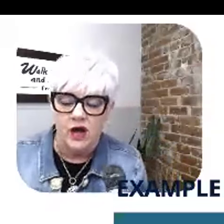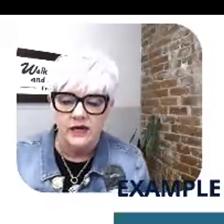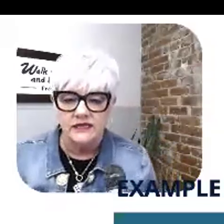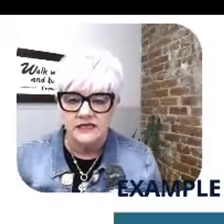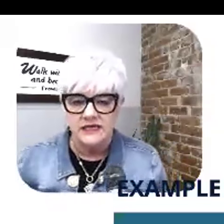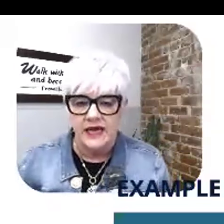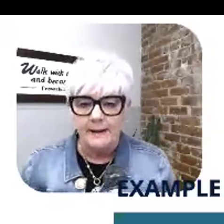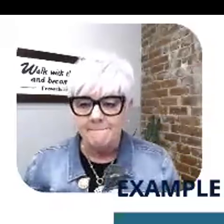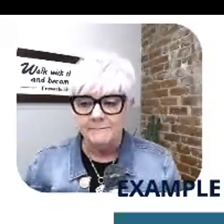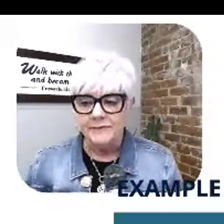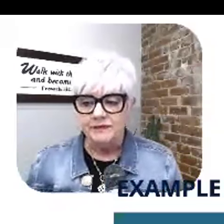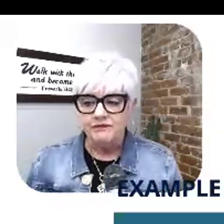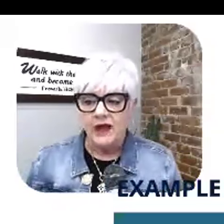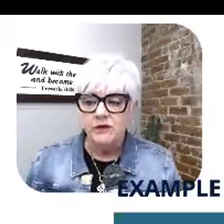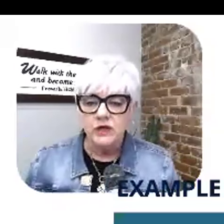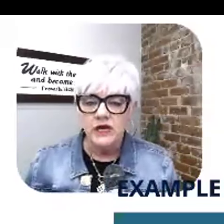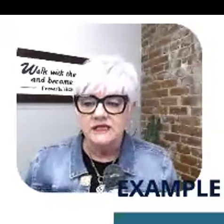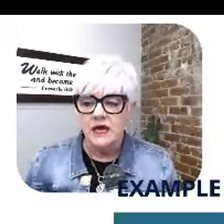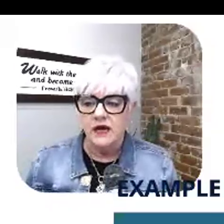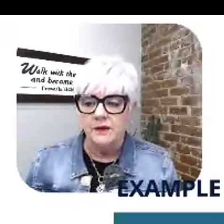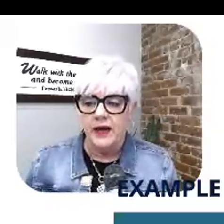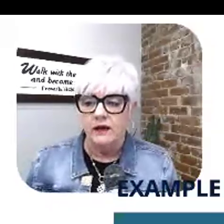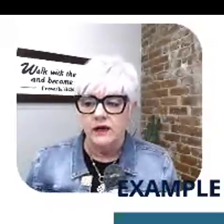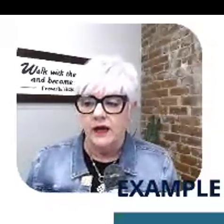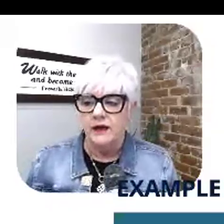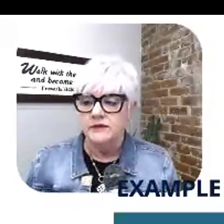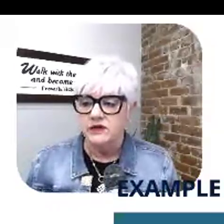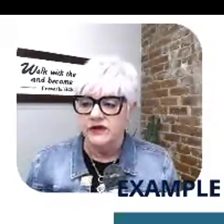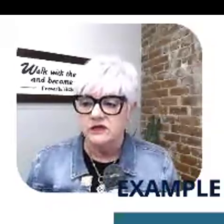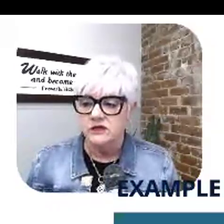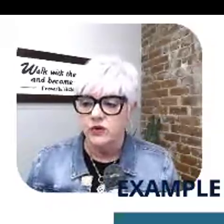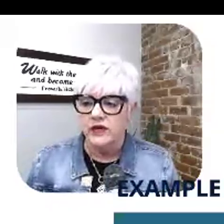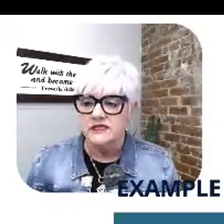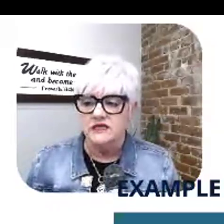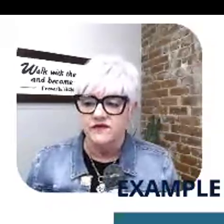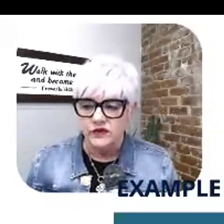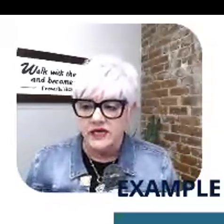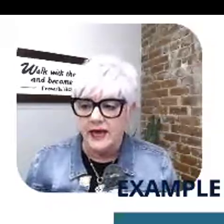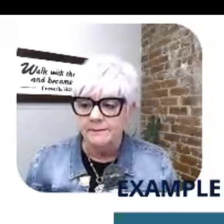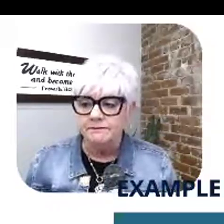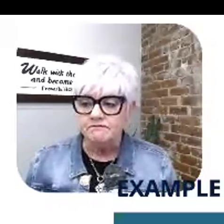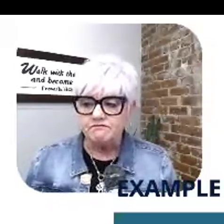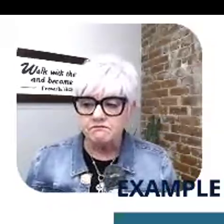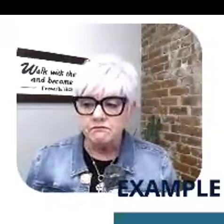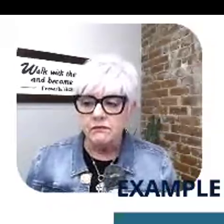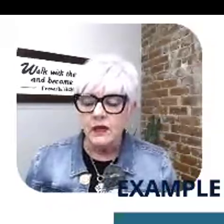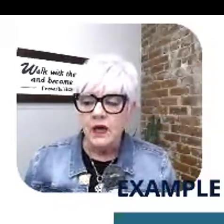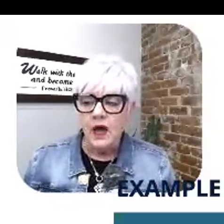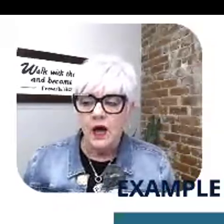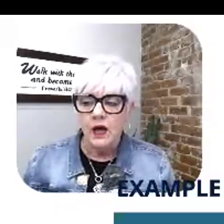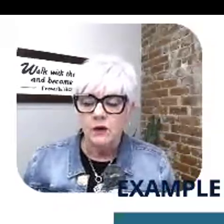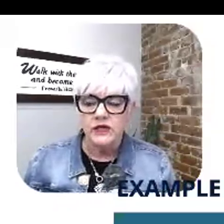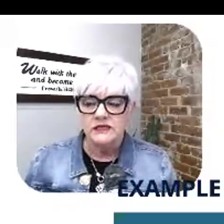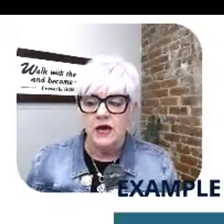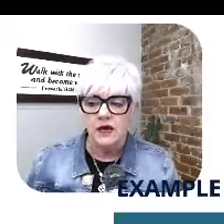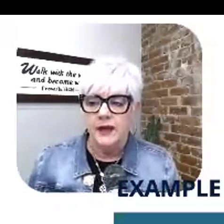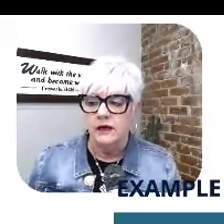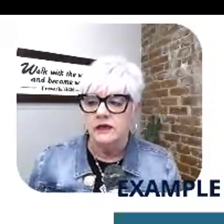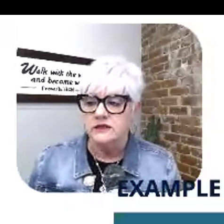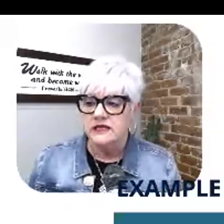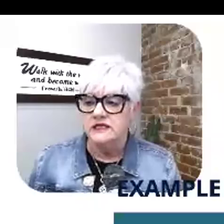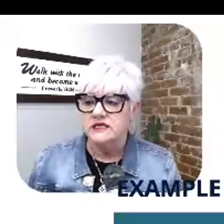our audience today. And then we're going to talk about, so Victoria says full-time. We're going to